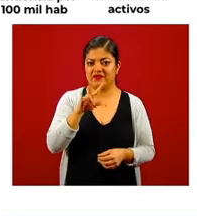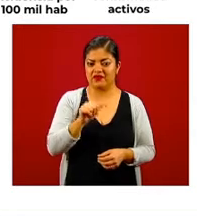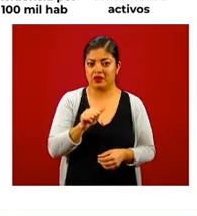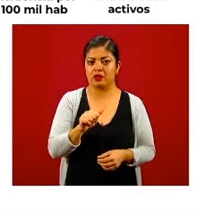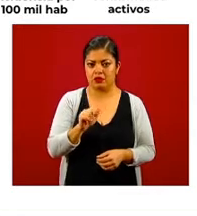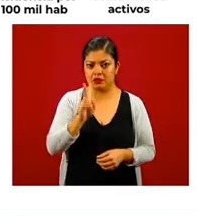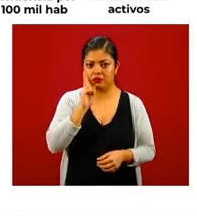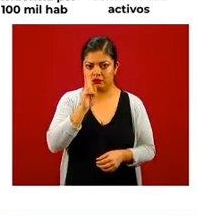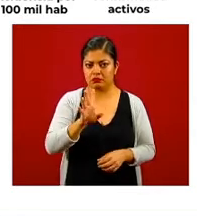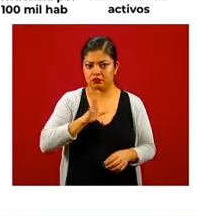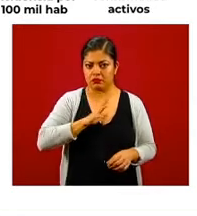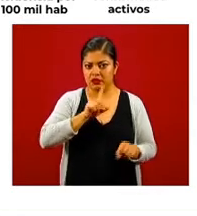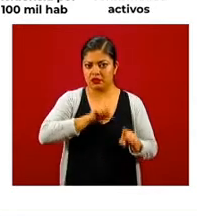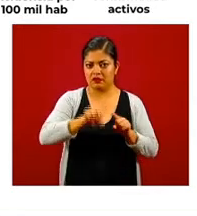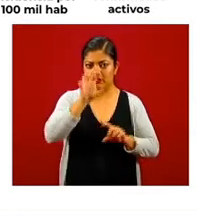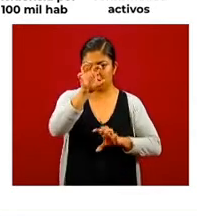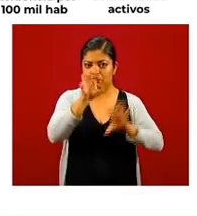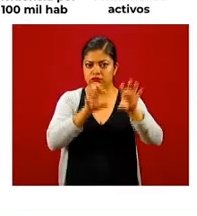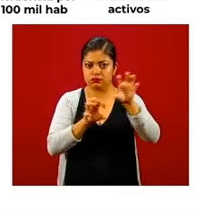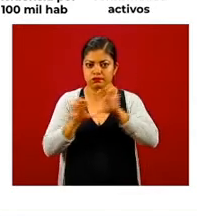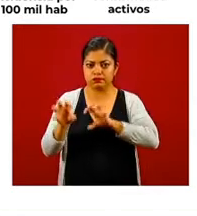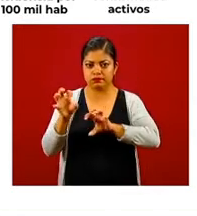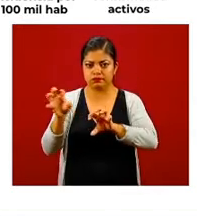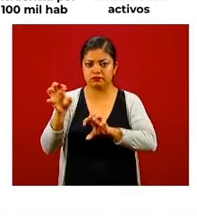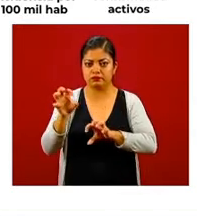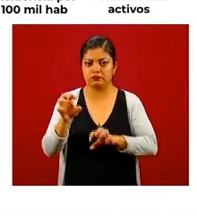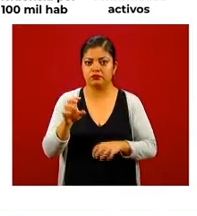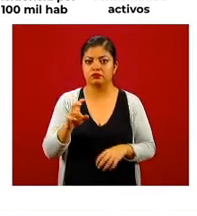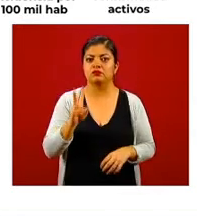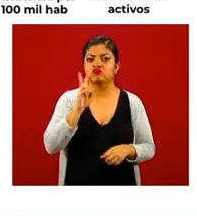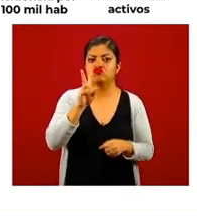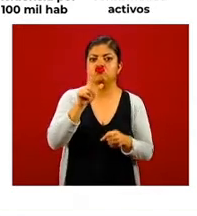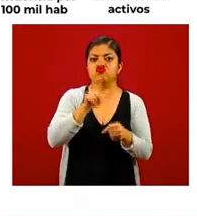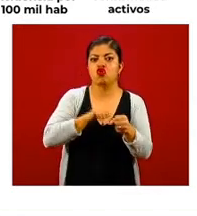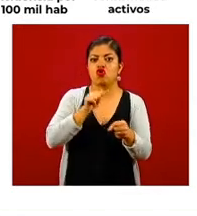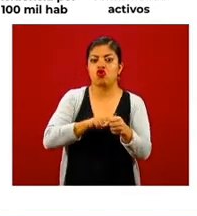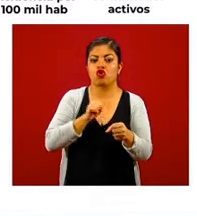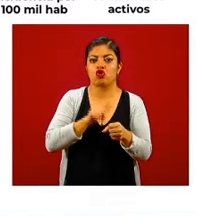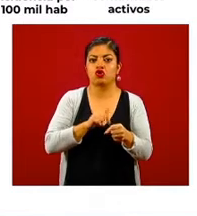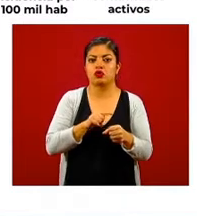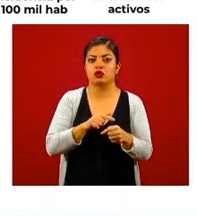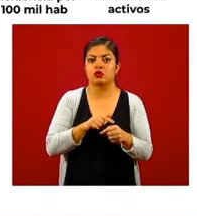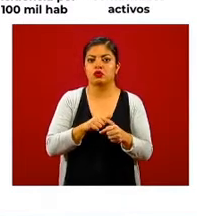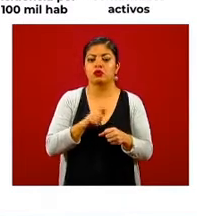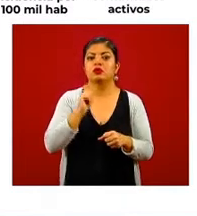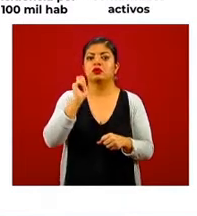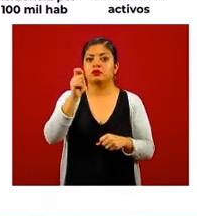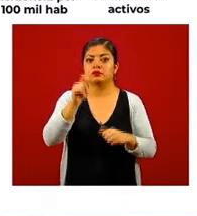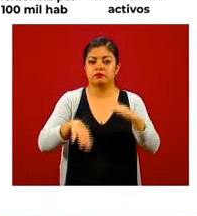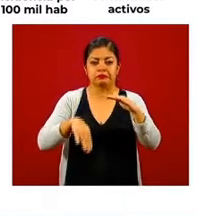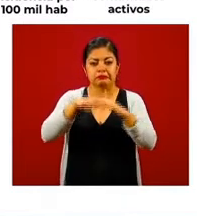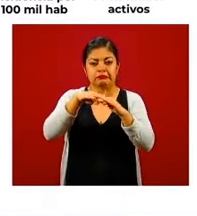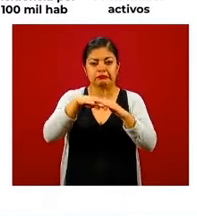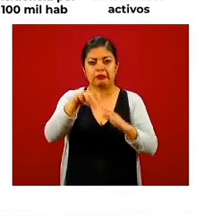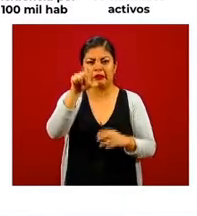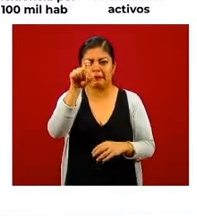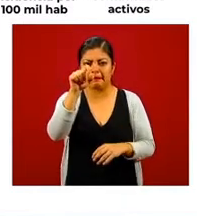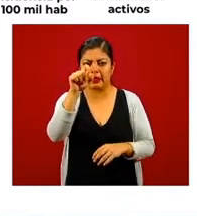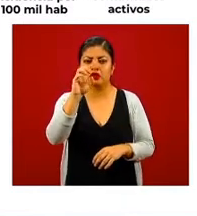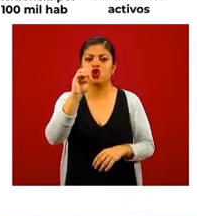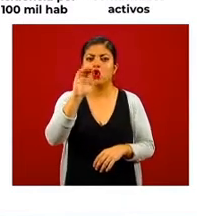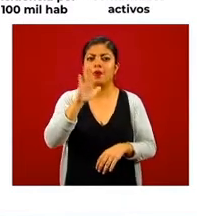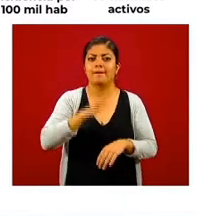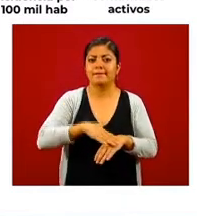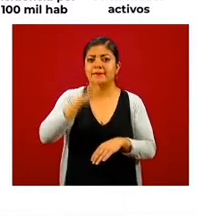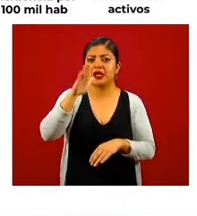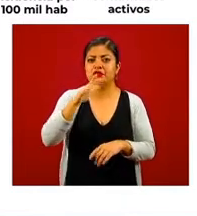for the active epidemic in Mexico. And we can see the distribution here represented by light to dark color.